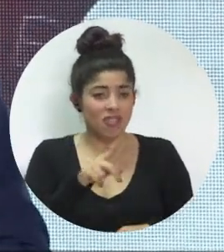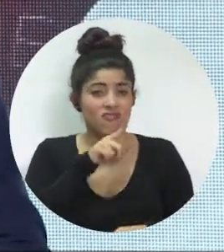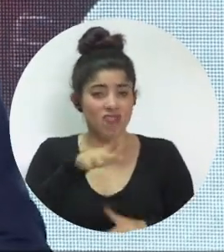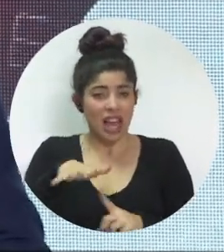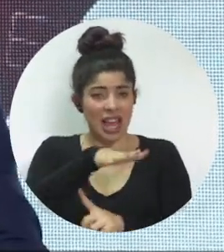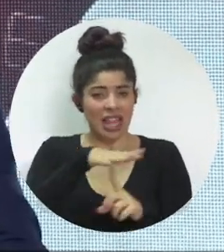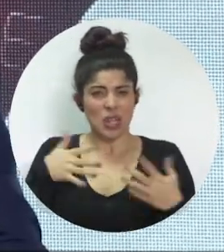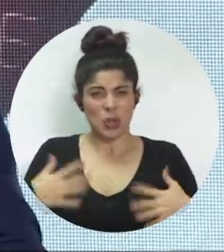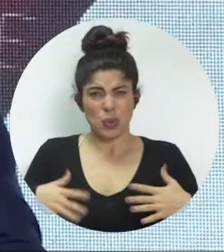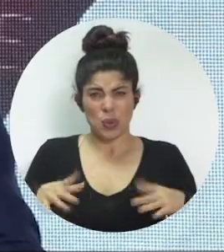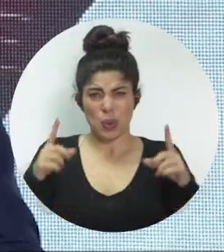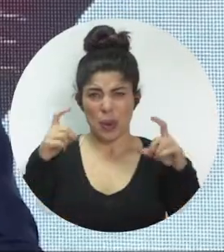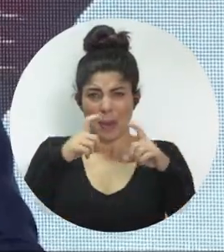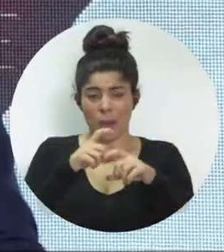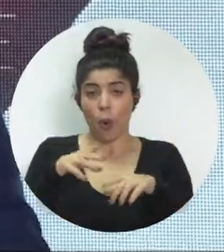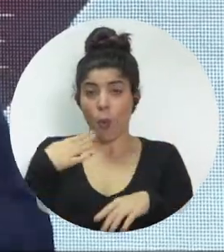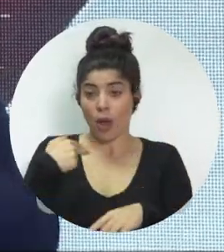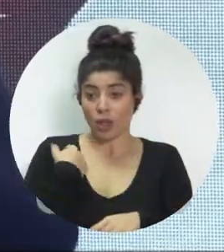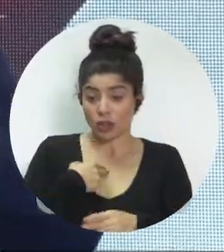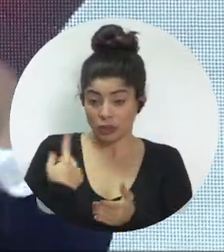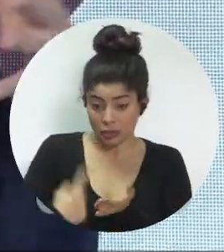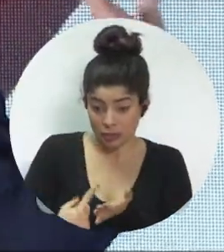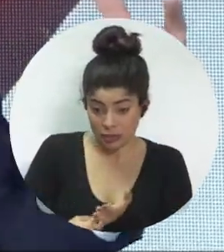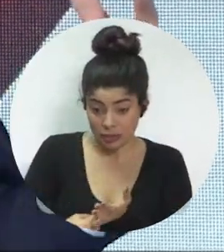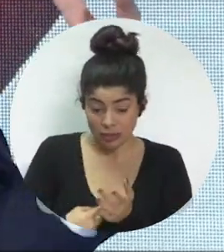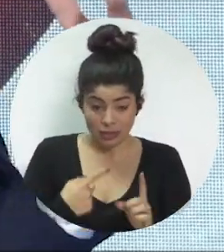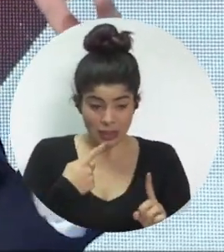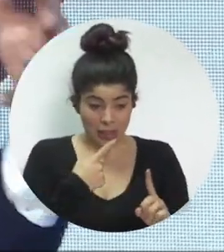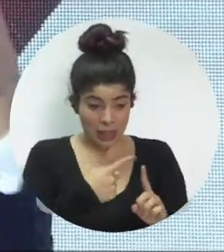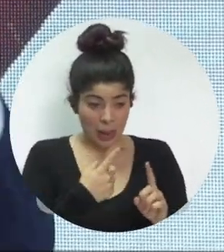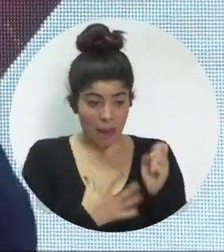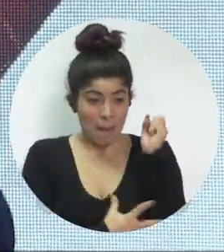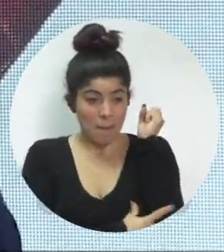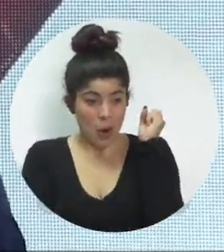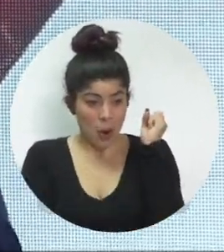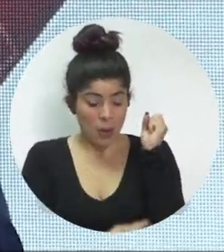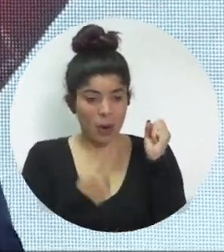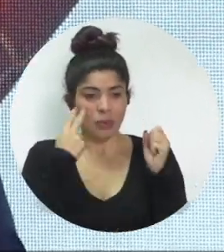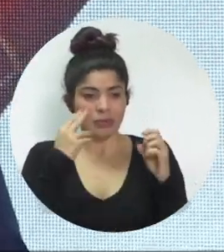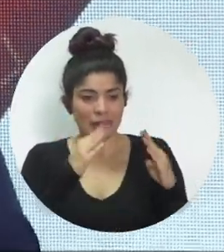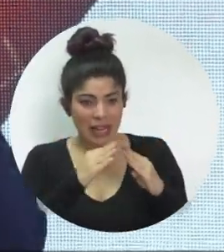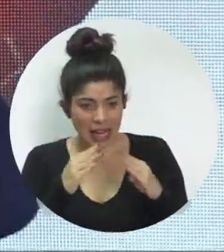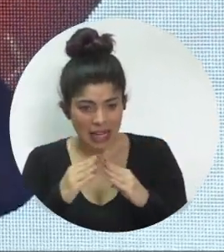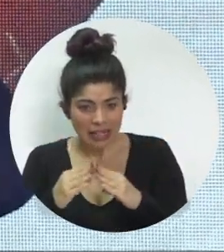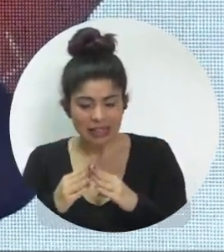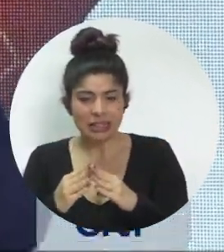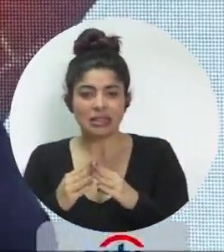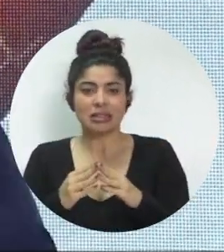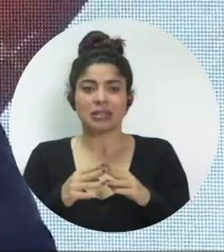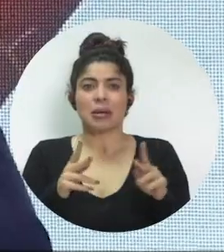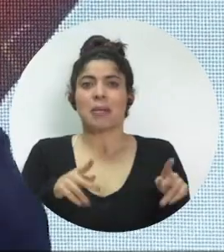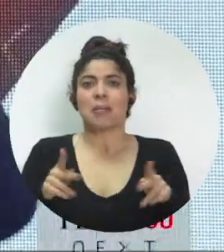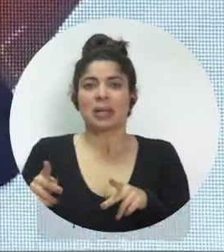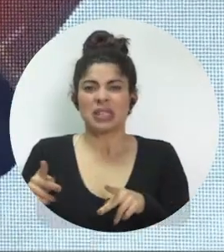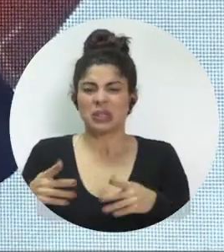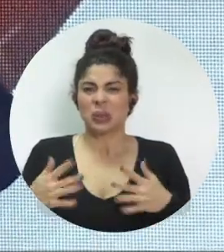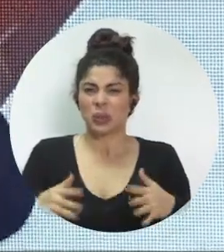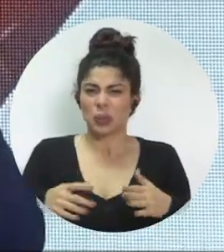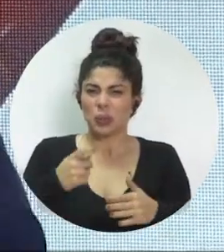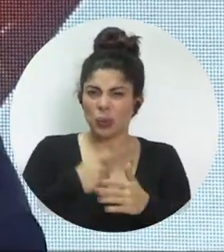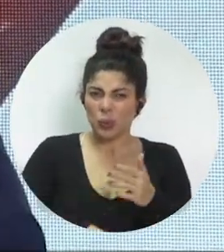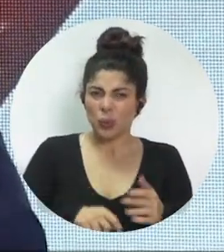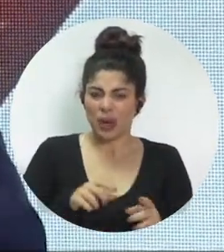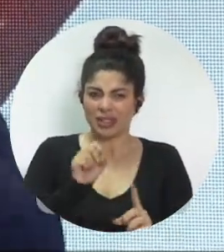housing. And he said, you know, reality is really complex, but whenever we talk about something, you see poverty and I